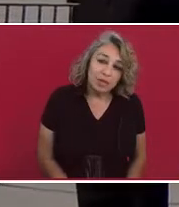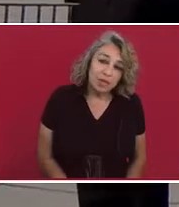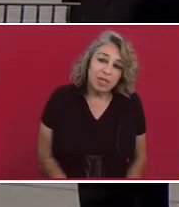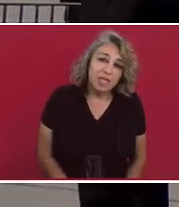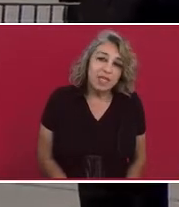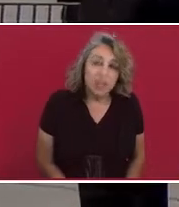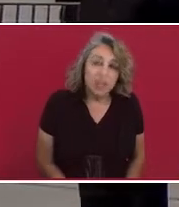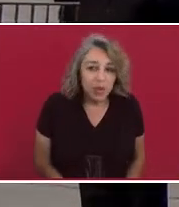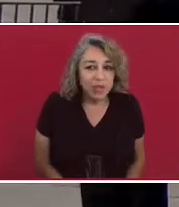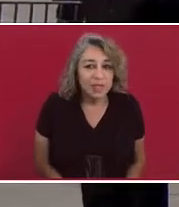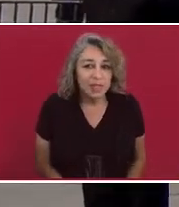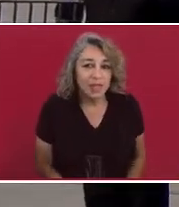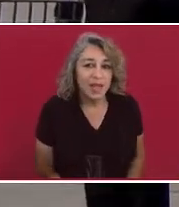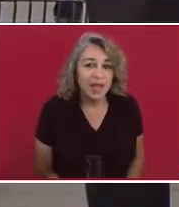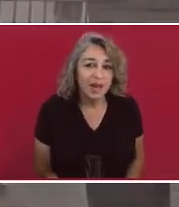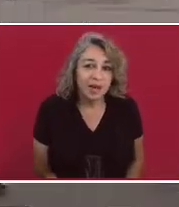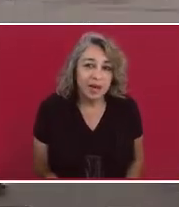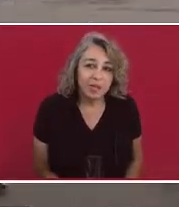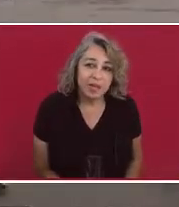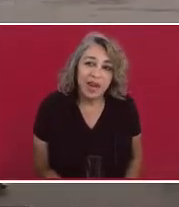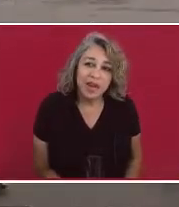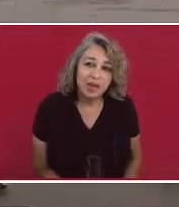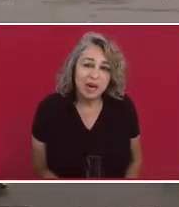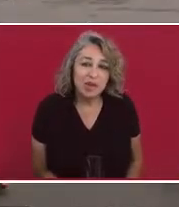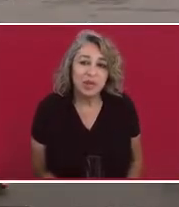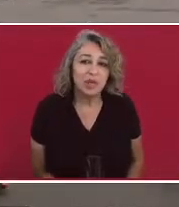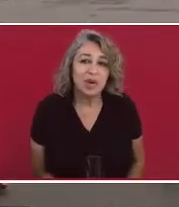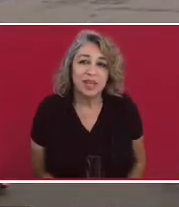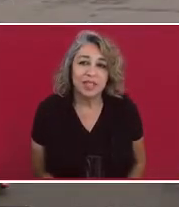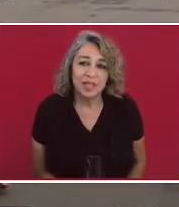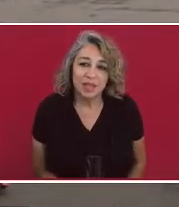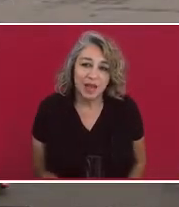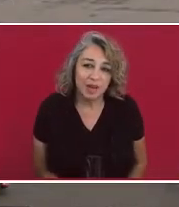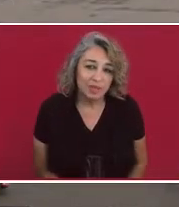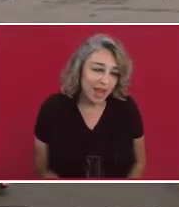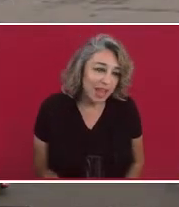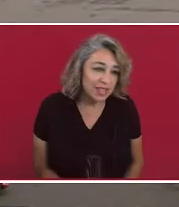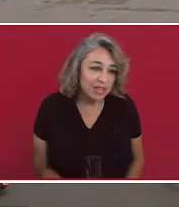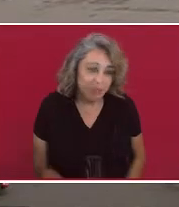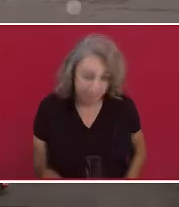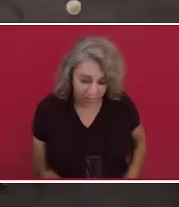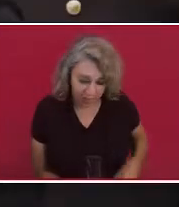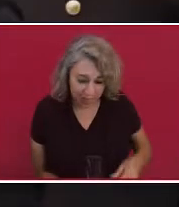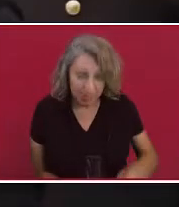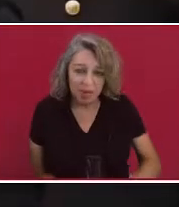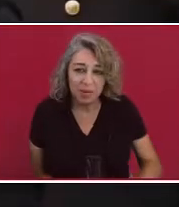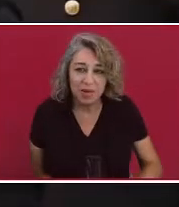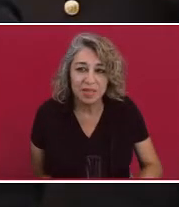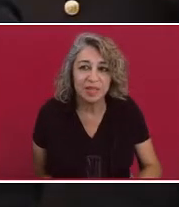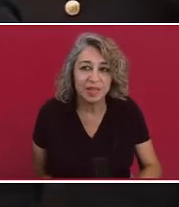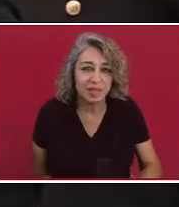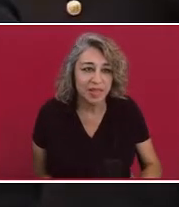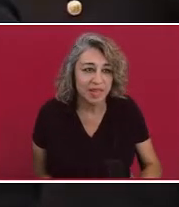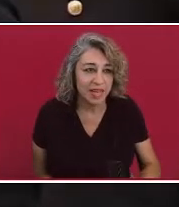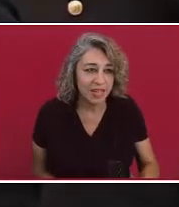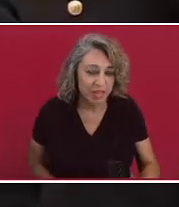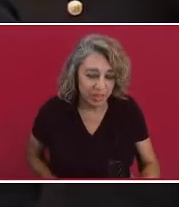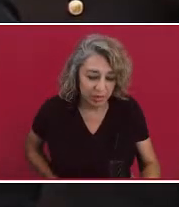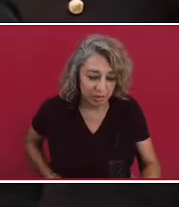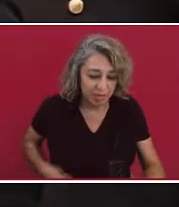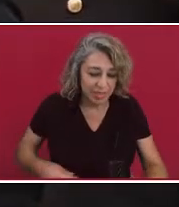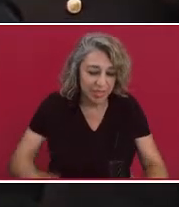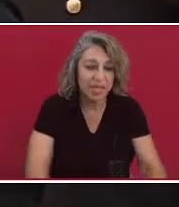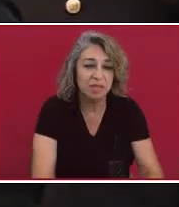I was raised in the U.S. and I never learned the words. I asked a friend to get me the words to this